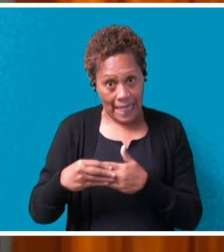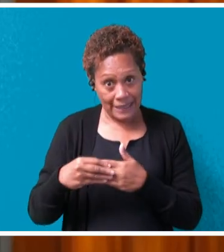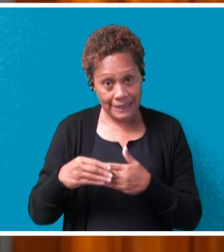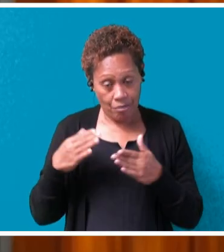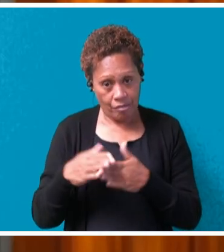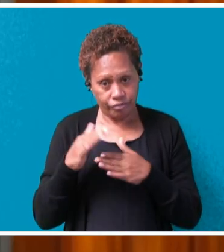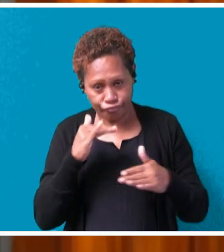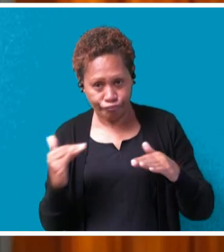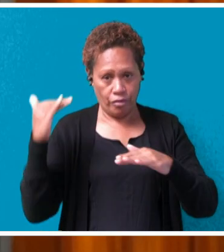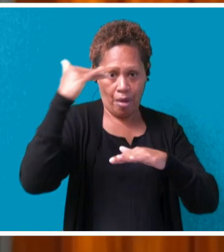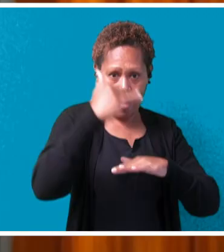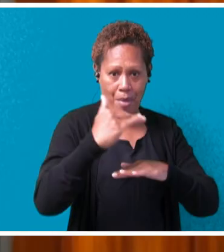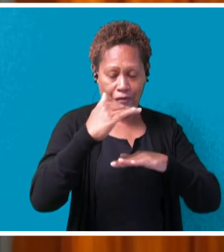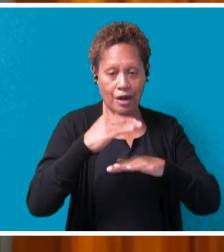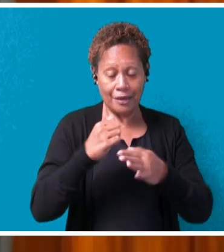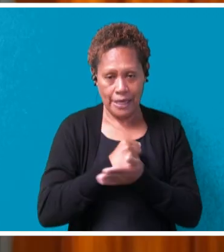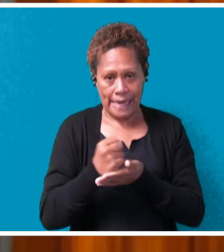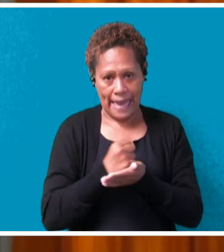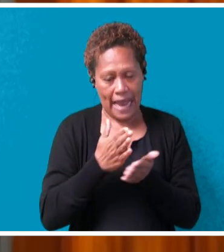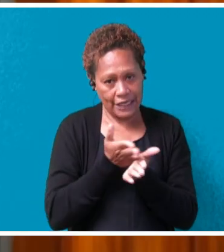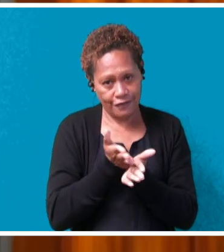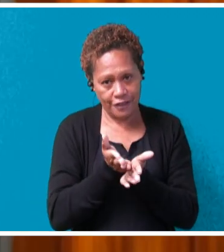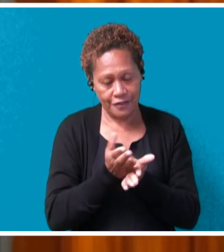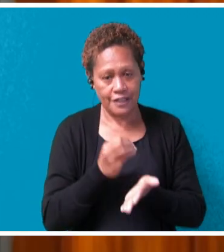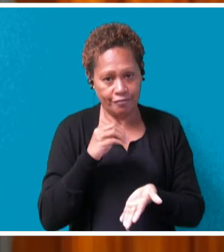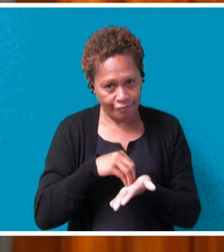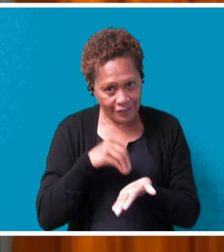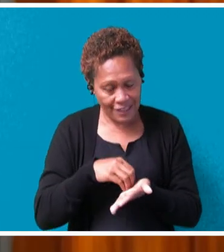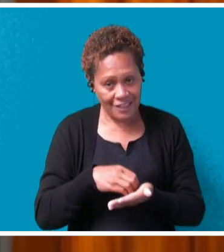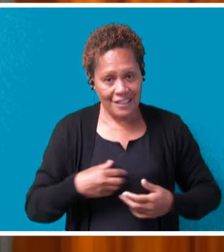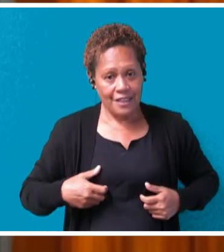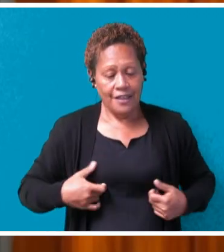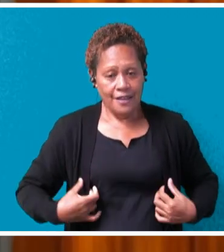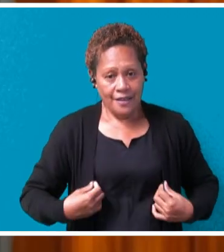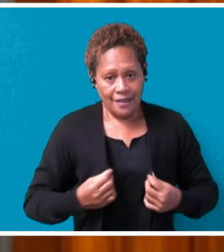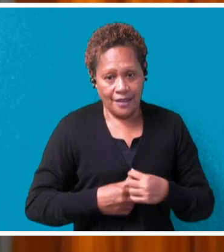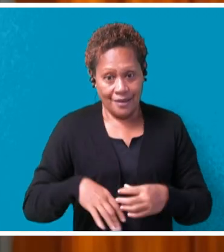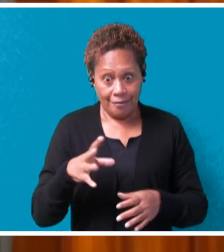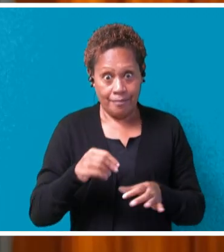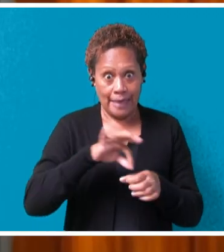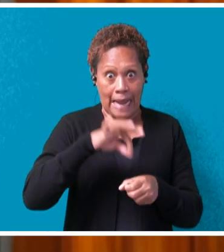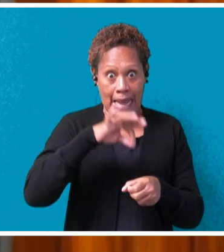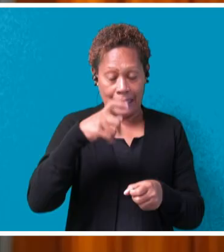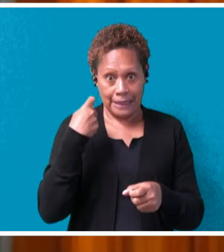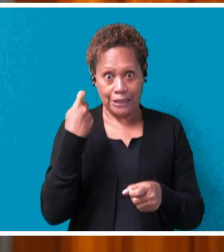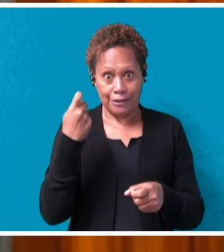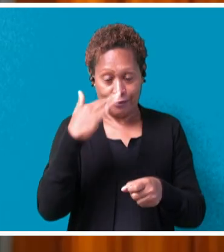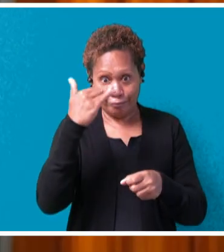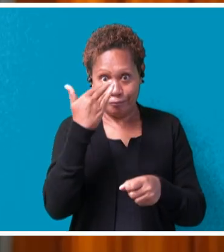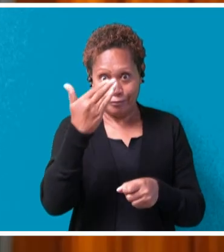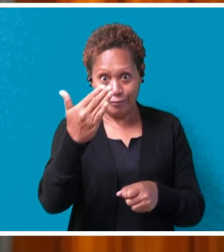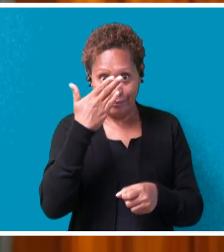all, an act of service. As we move towards the upcoming general elections, we are reminded that elections are a cornerstone